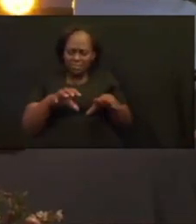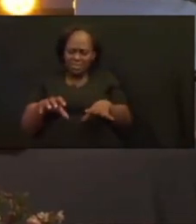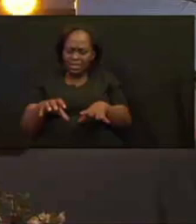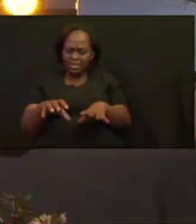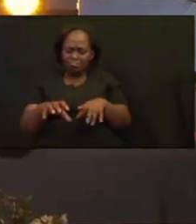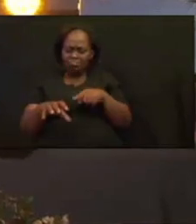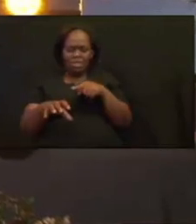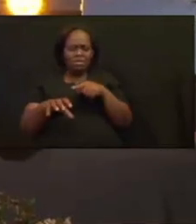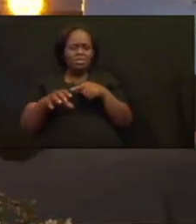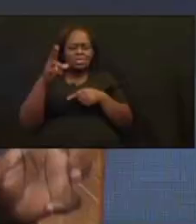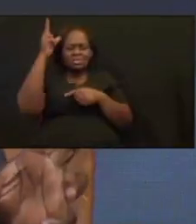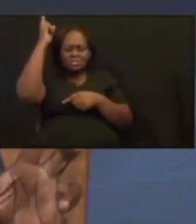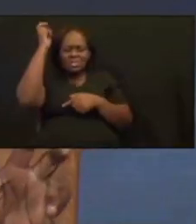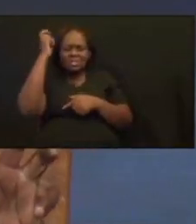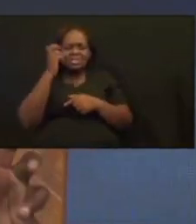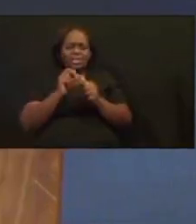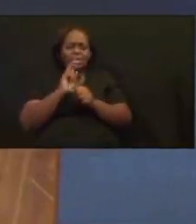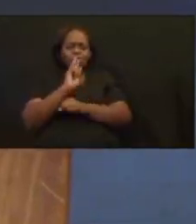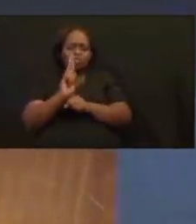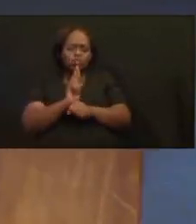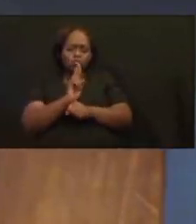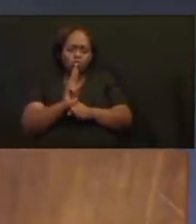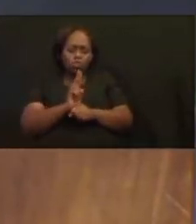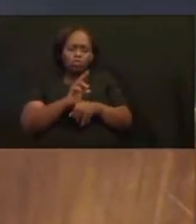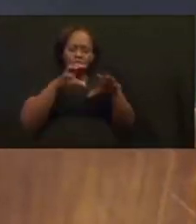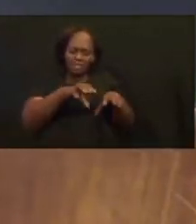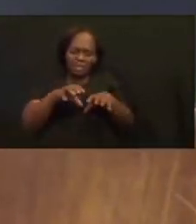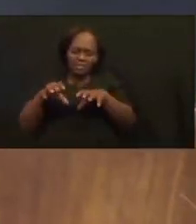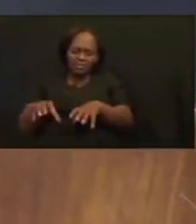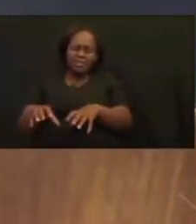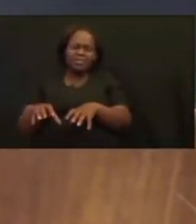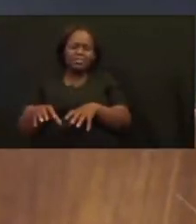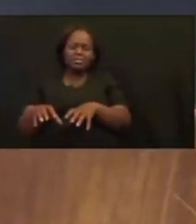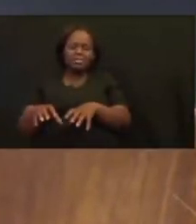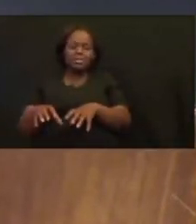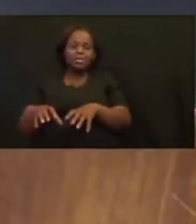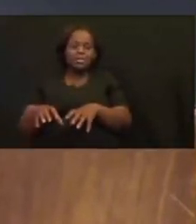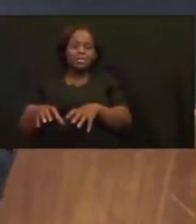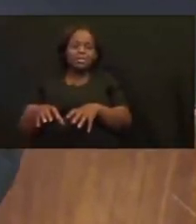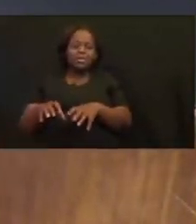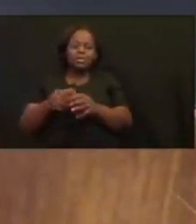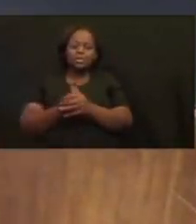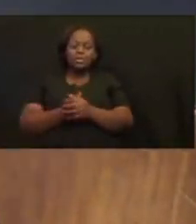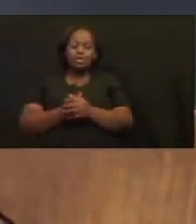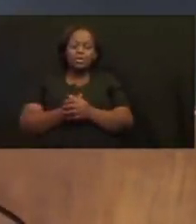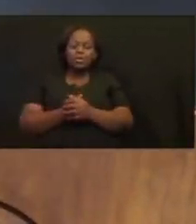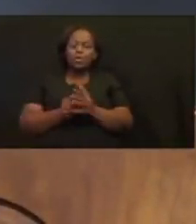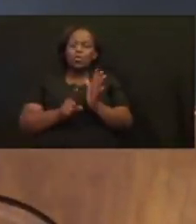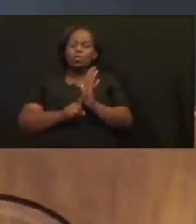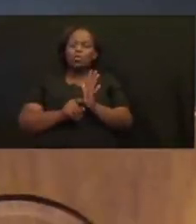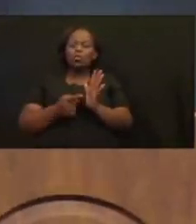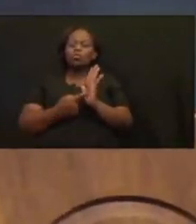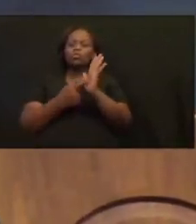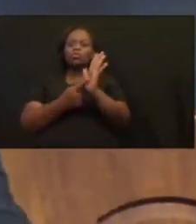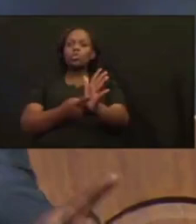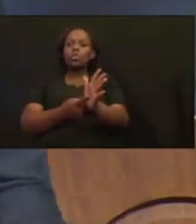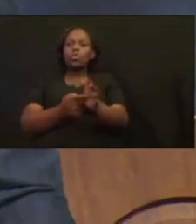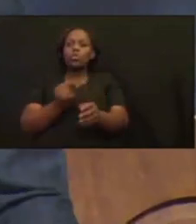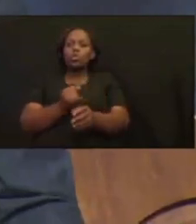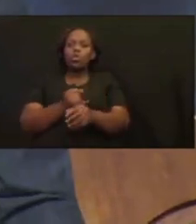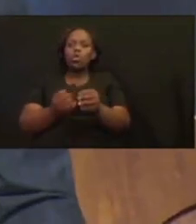using that family as a canvas to indict the love and the integrity of God. And God is sitting in heaven waiting